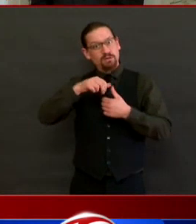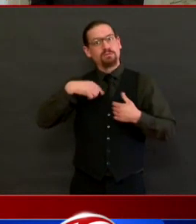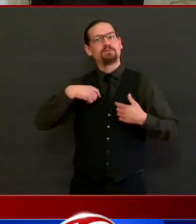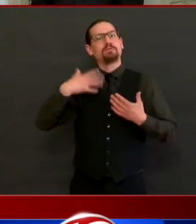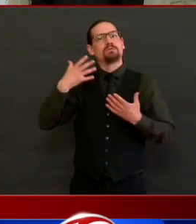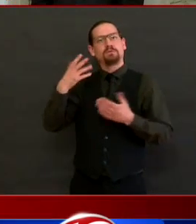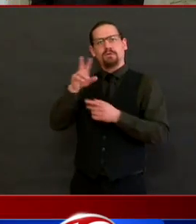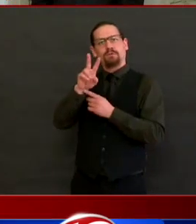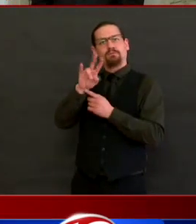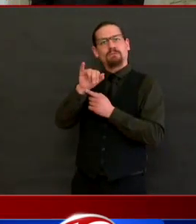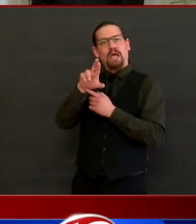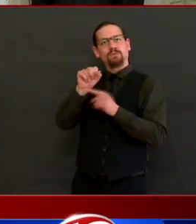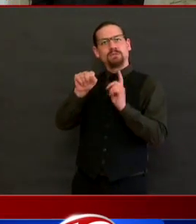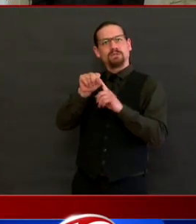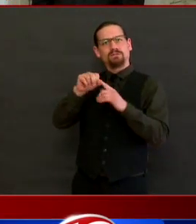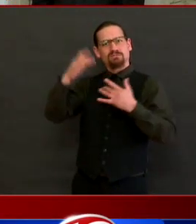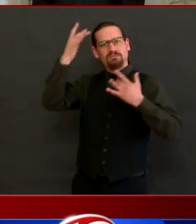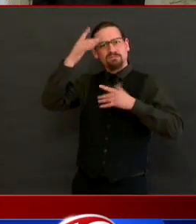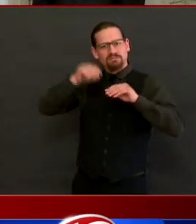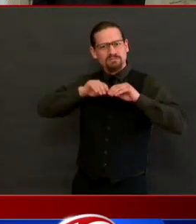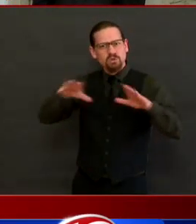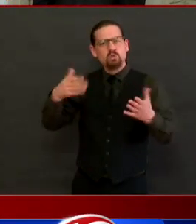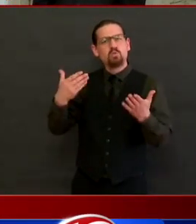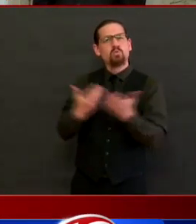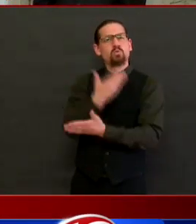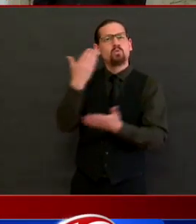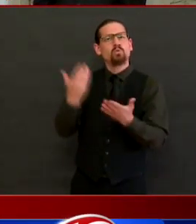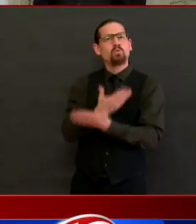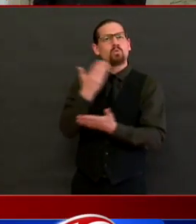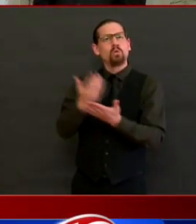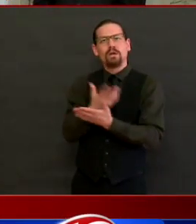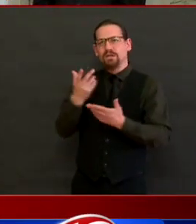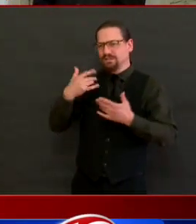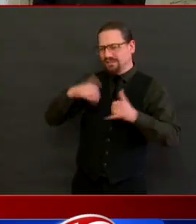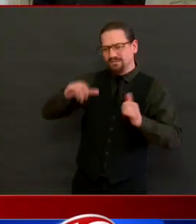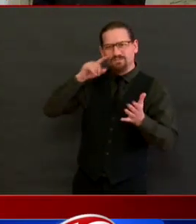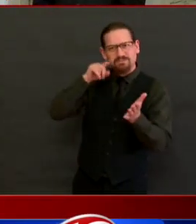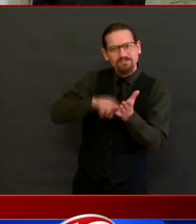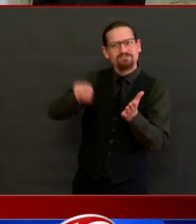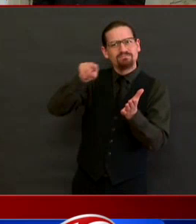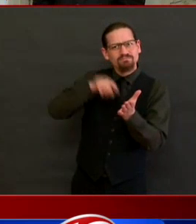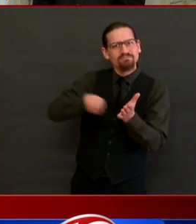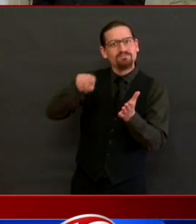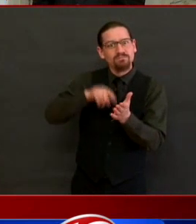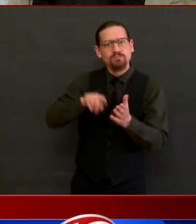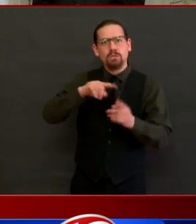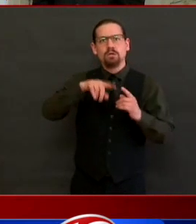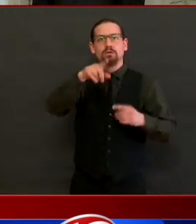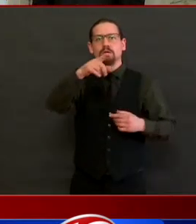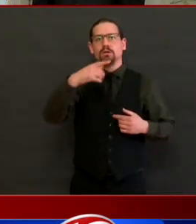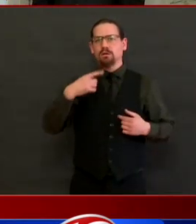well, be without symptoms, and still be at risk of transmitting illness.